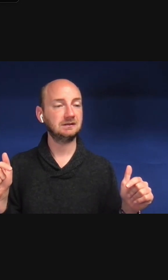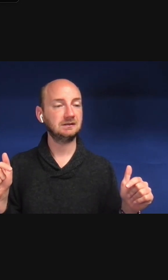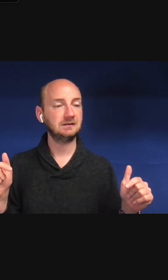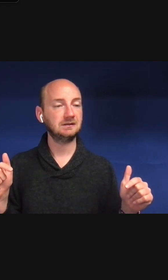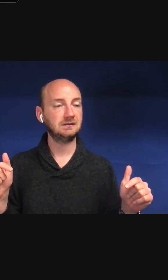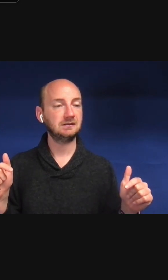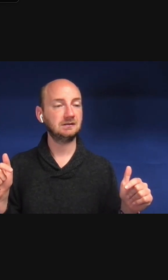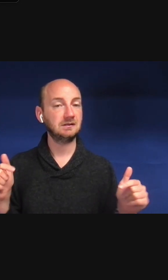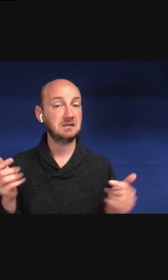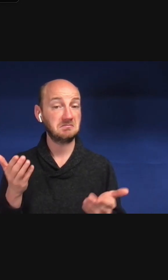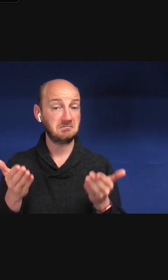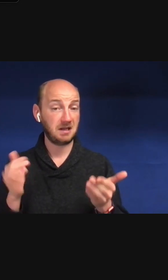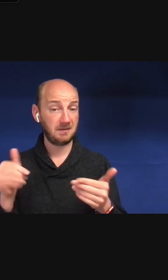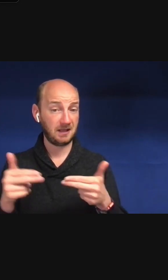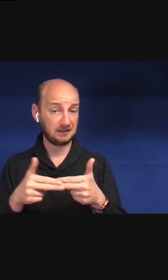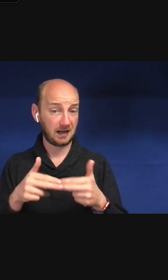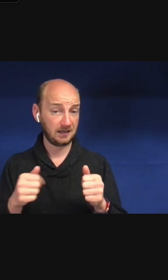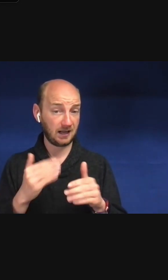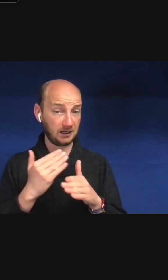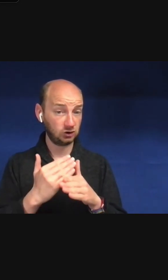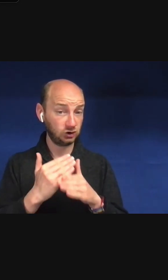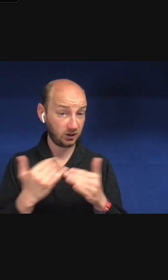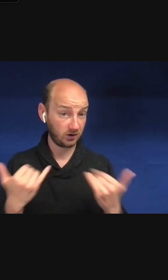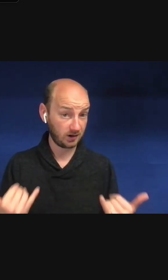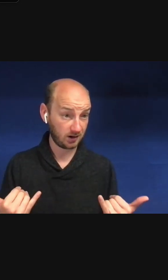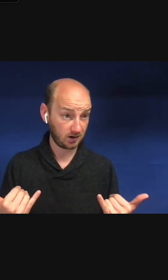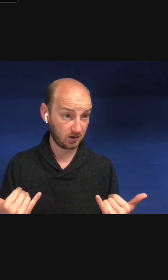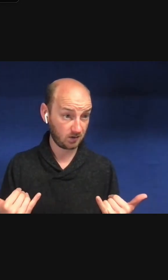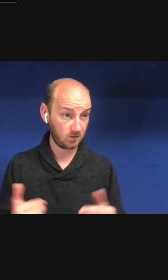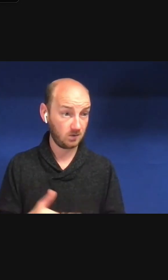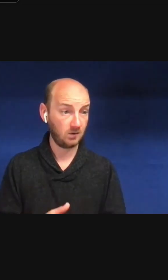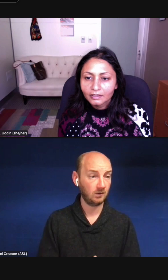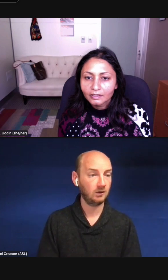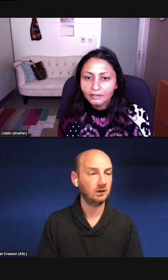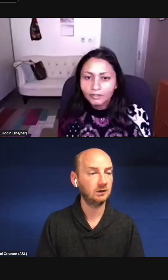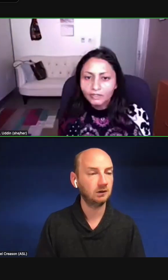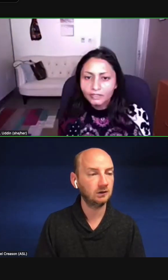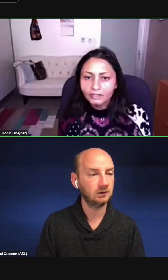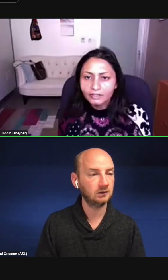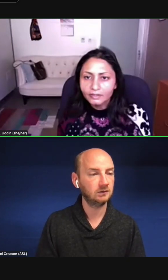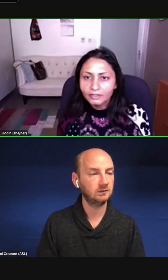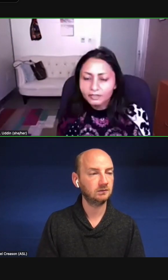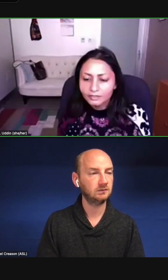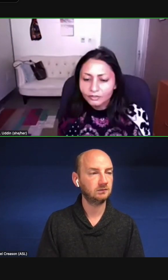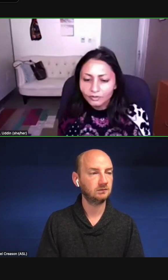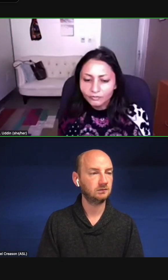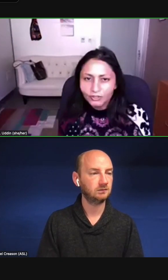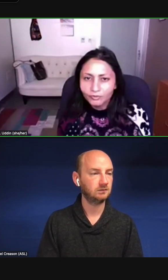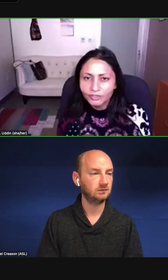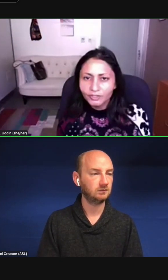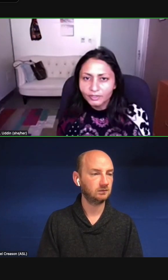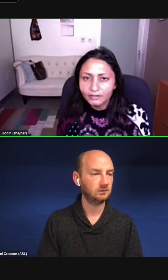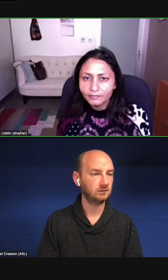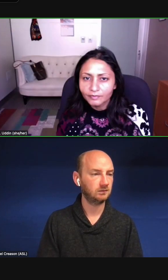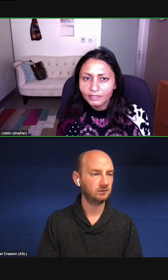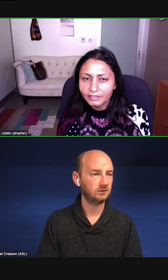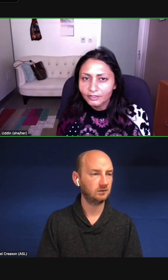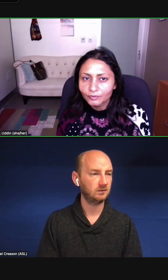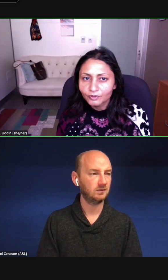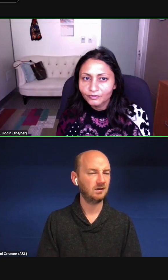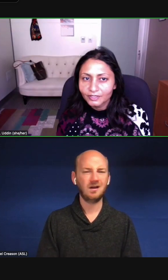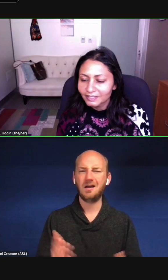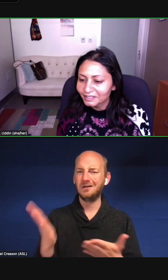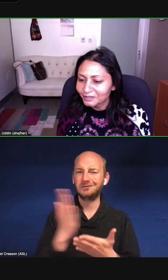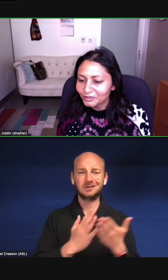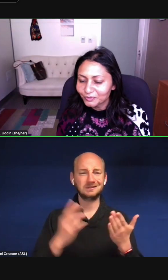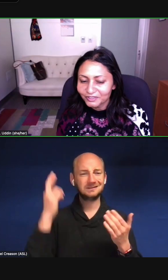that one. But if you're not, maybe we can share it later. I think it's this one. For some reason, my